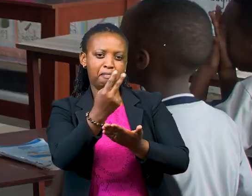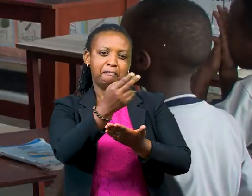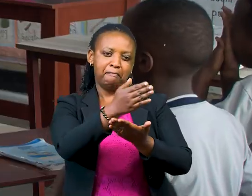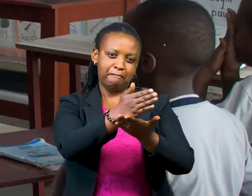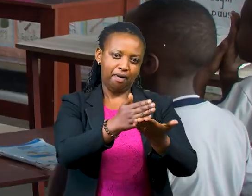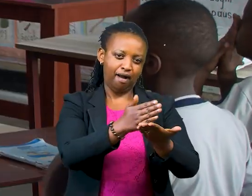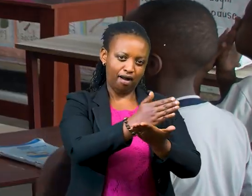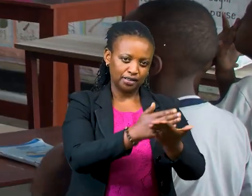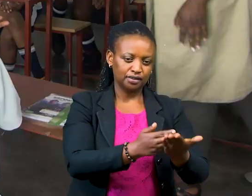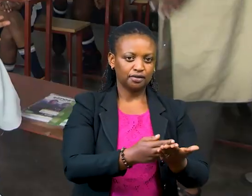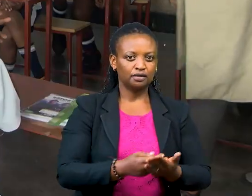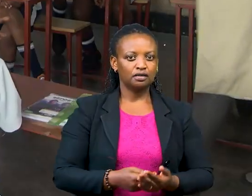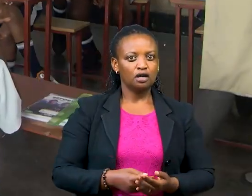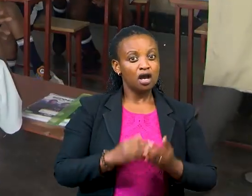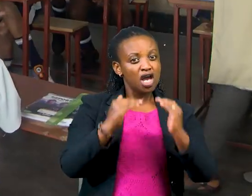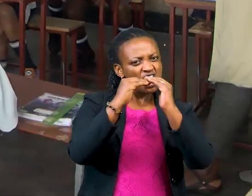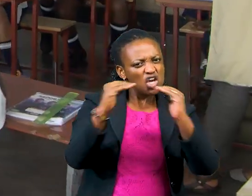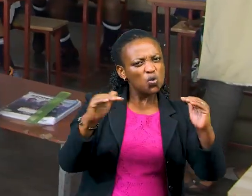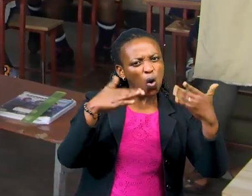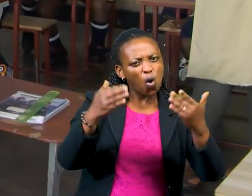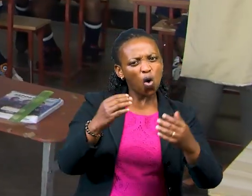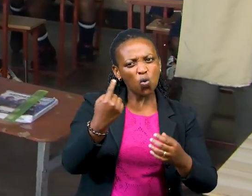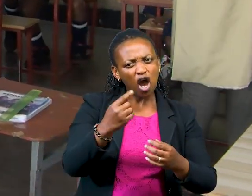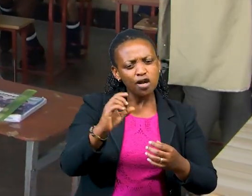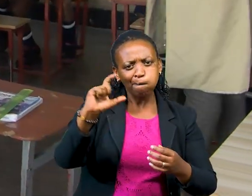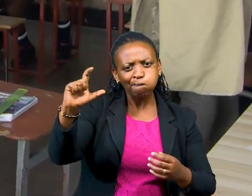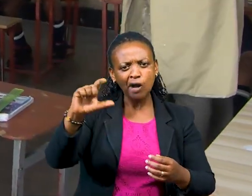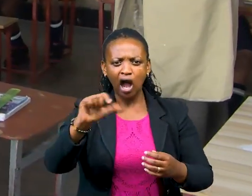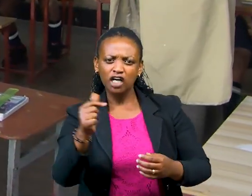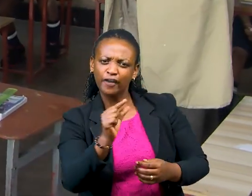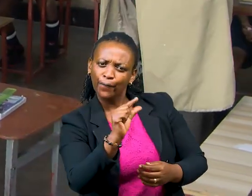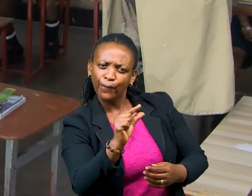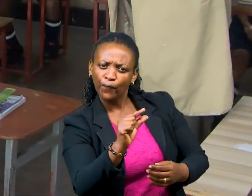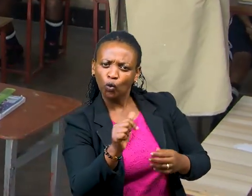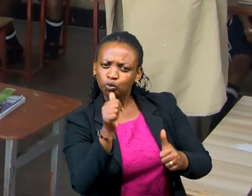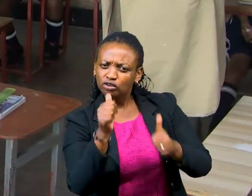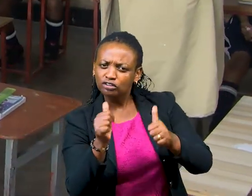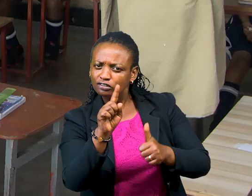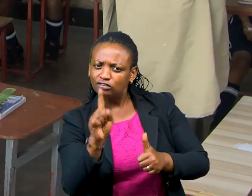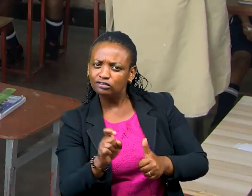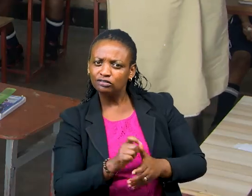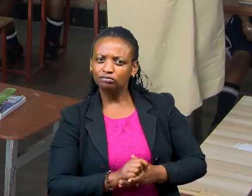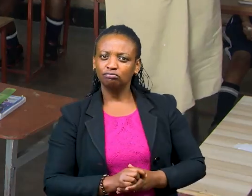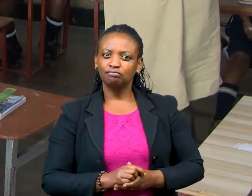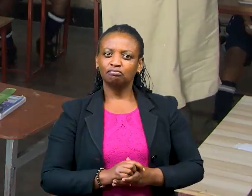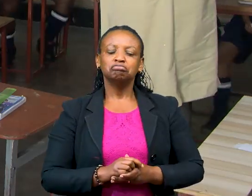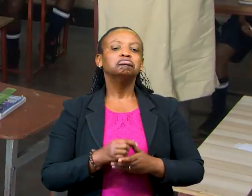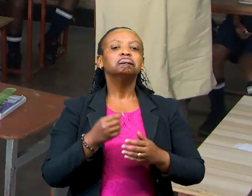2 parts. Were they equal or one was big, another one was small?